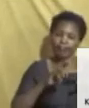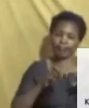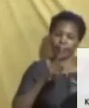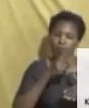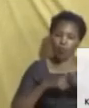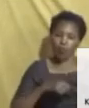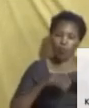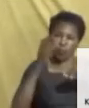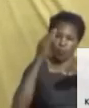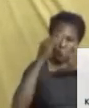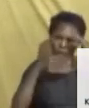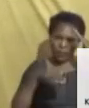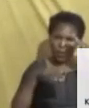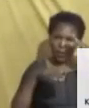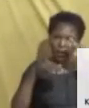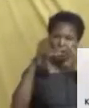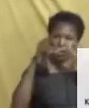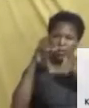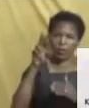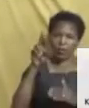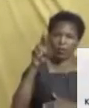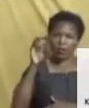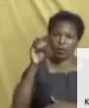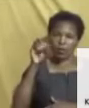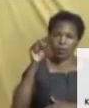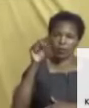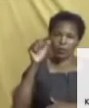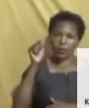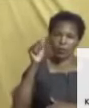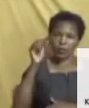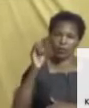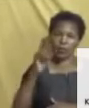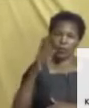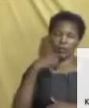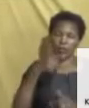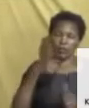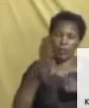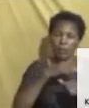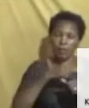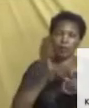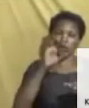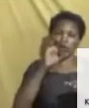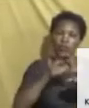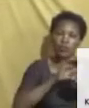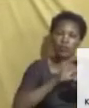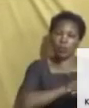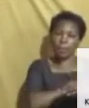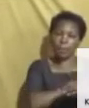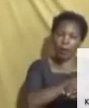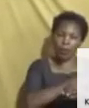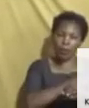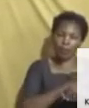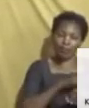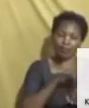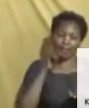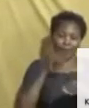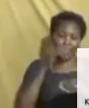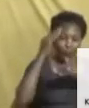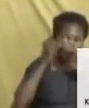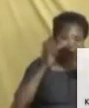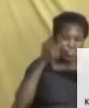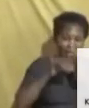Professor Yaniv Rosnai has said about constituent power. Yaniv Rosnai, in his